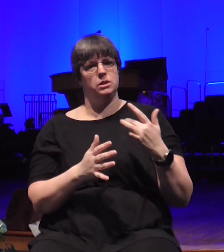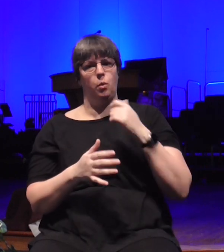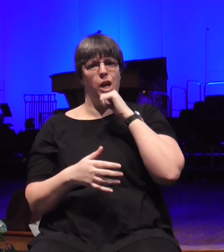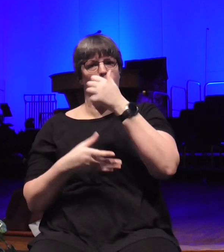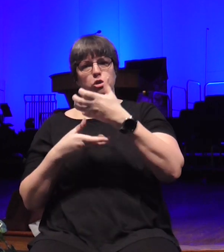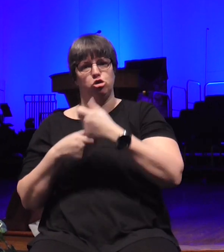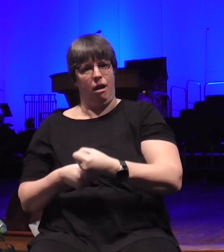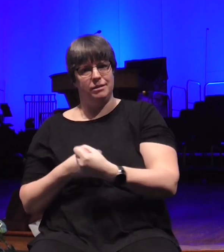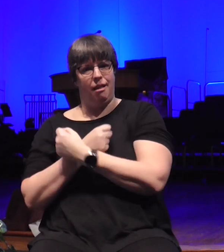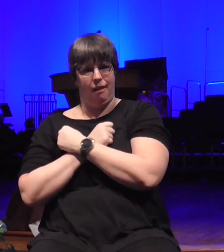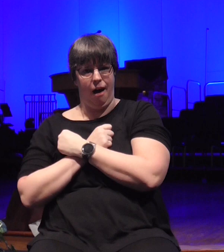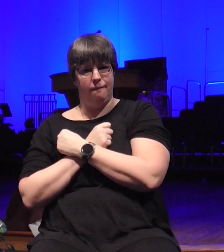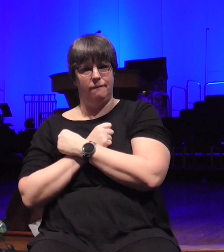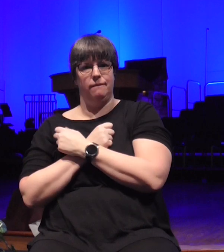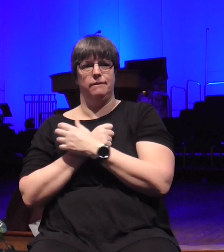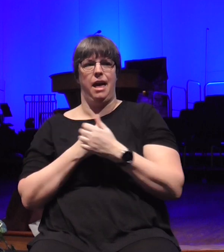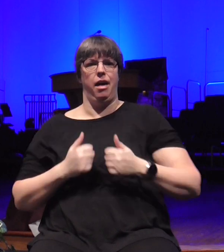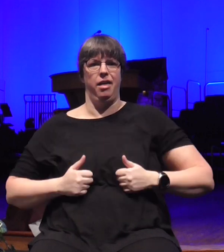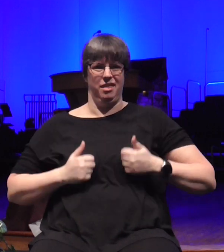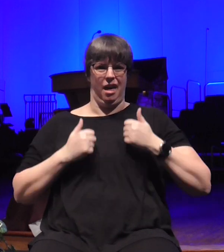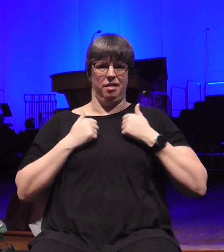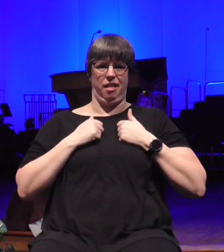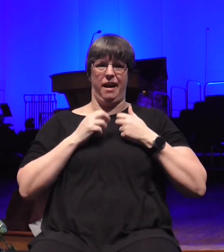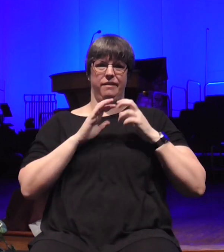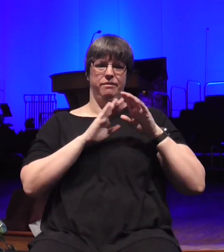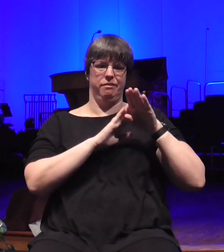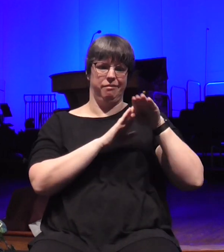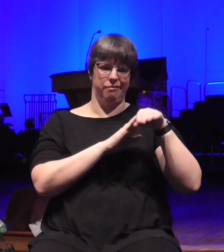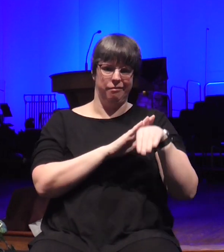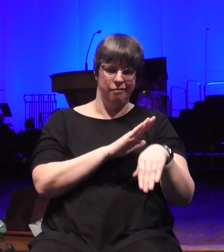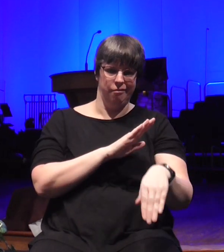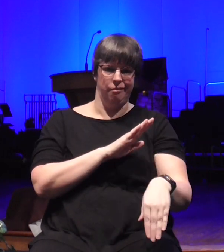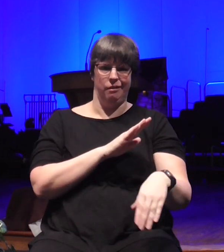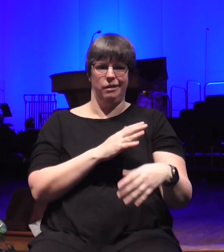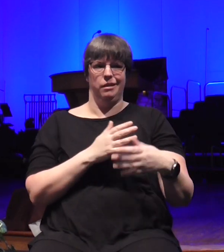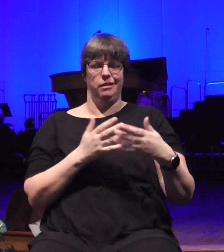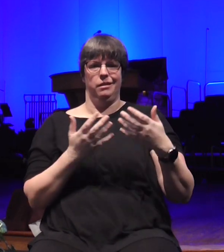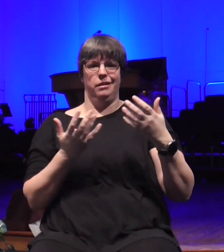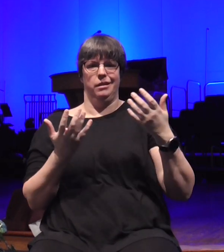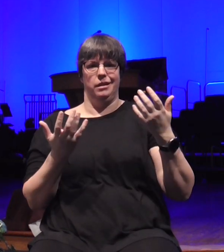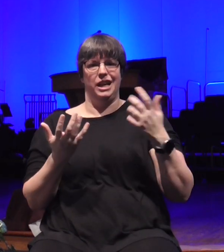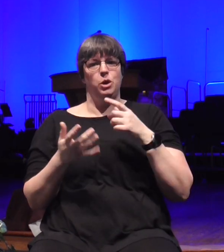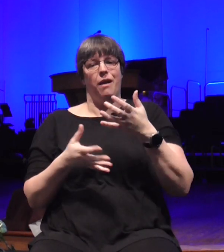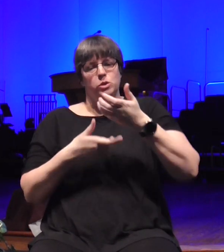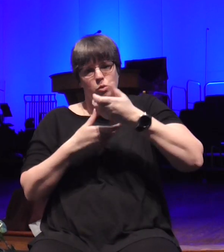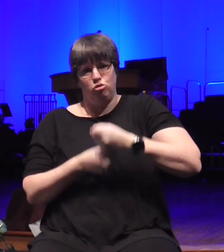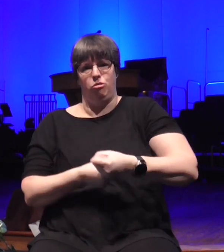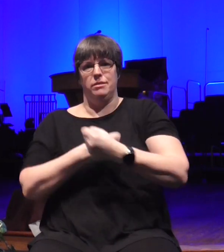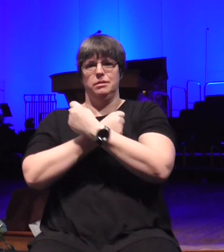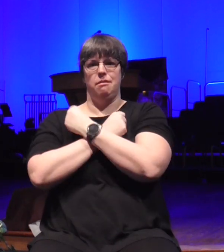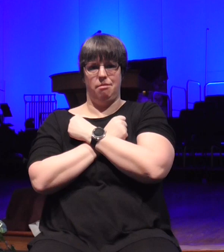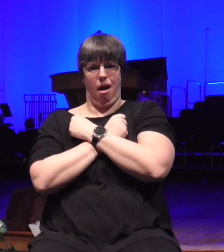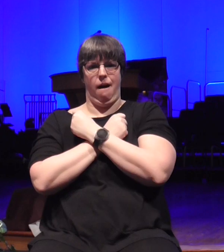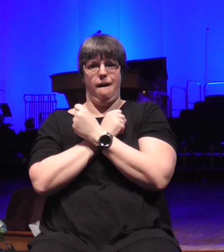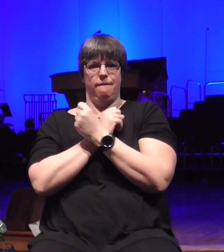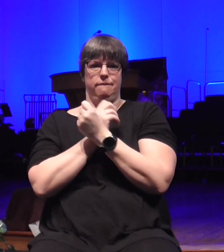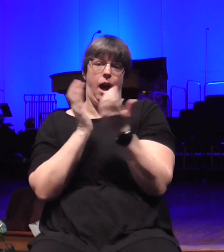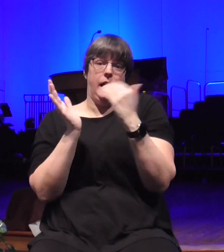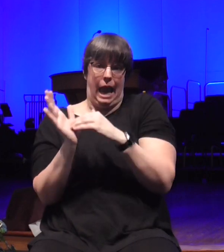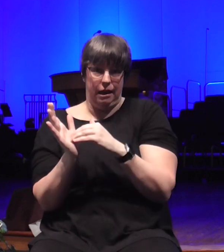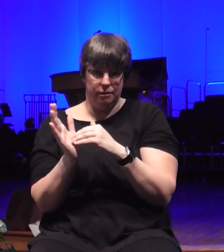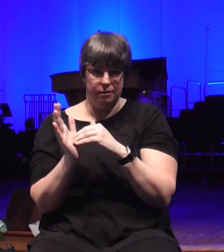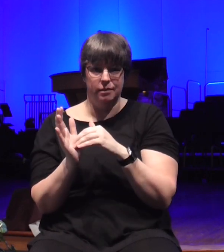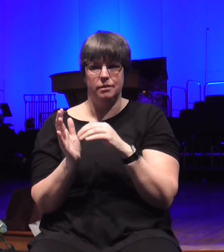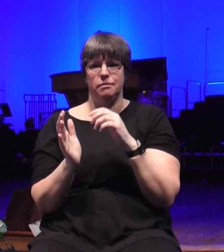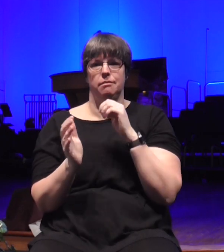gets drained of its magic. We've got to learn to trust love again. The awakened masters have come along and said to us, God